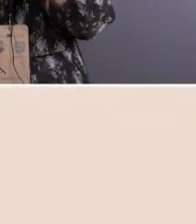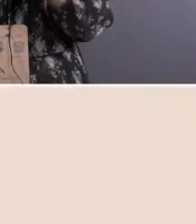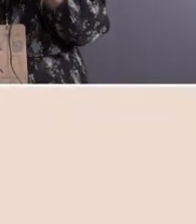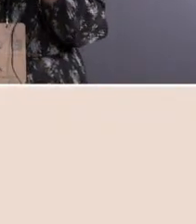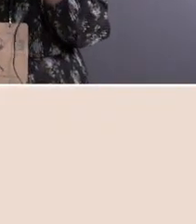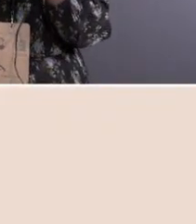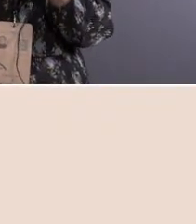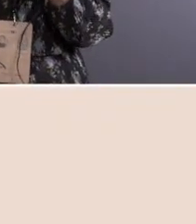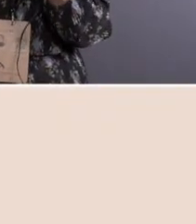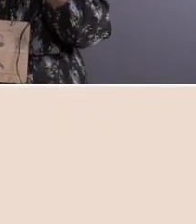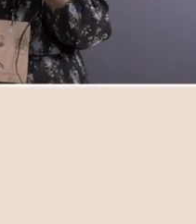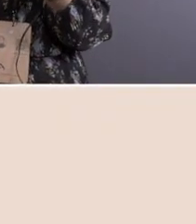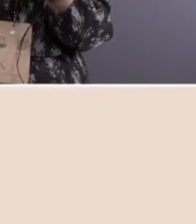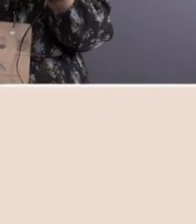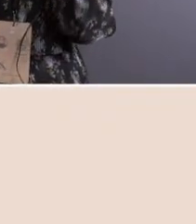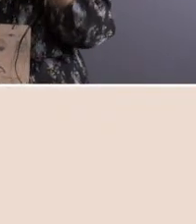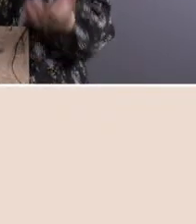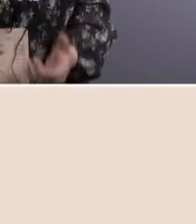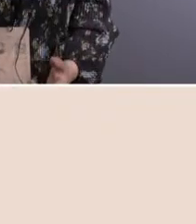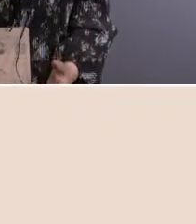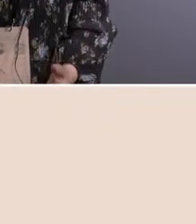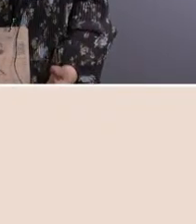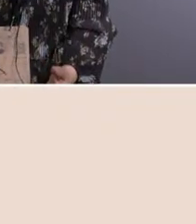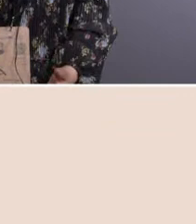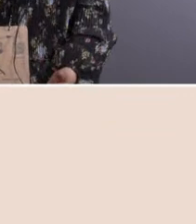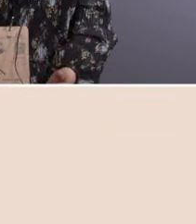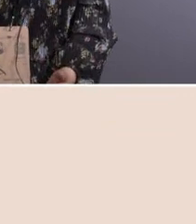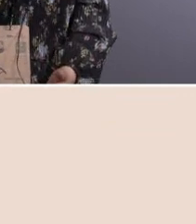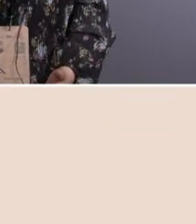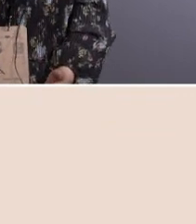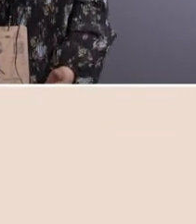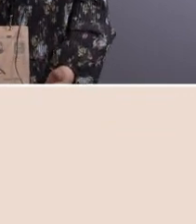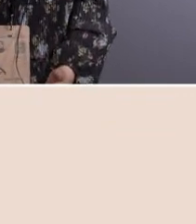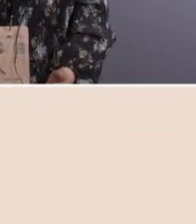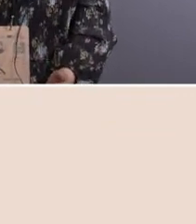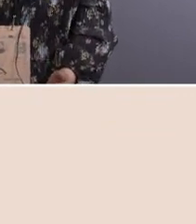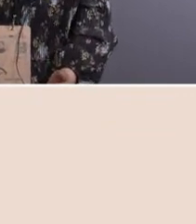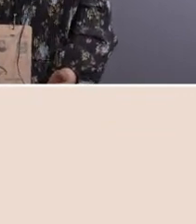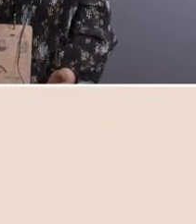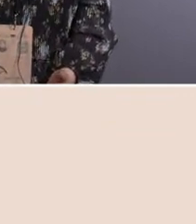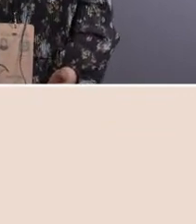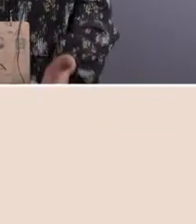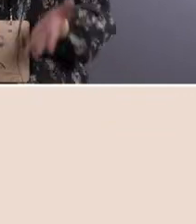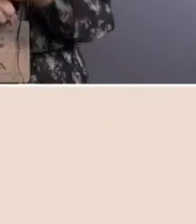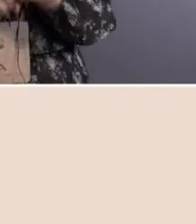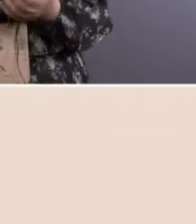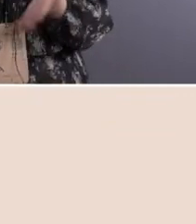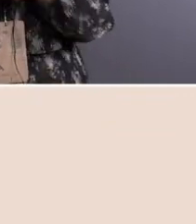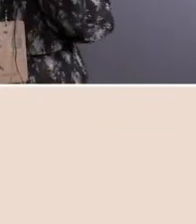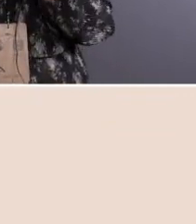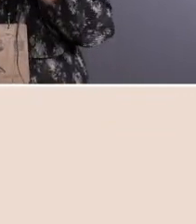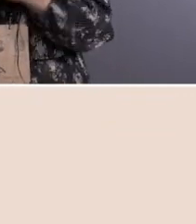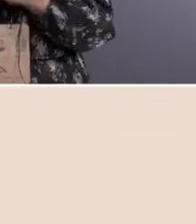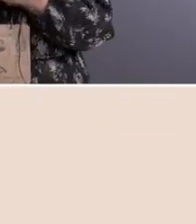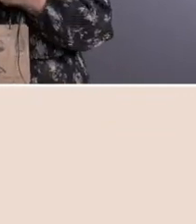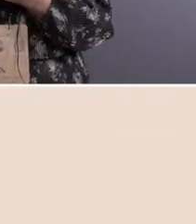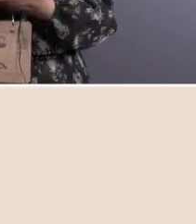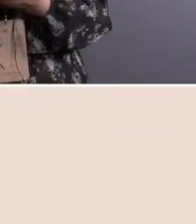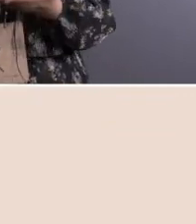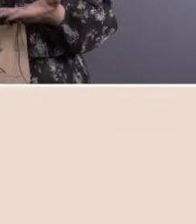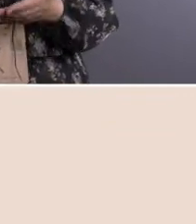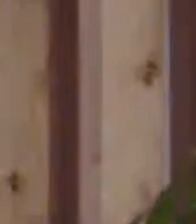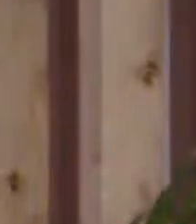We demonstrated the critical importance of reestablishing a connection with nature to help halt the loss of biodiversity and